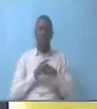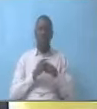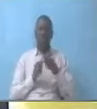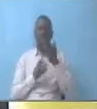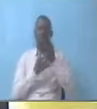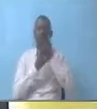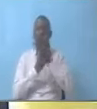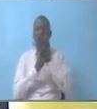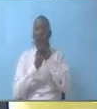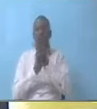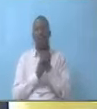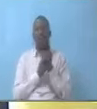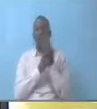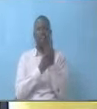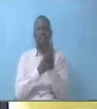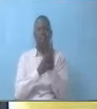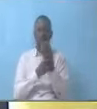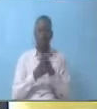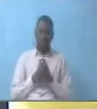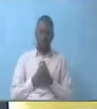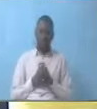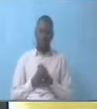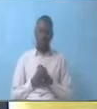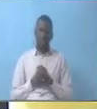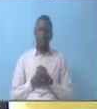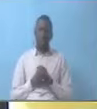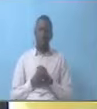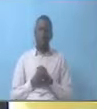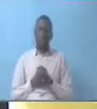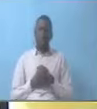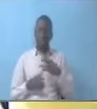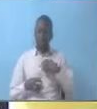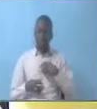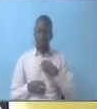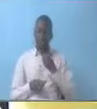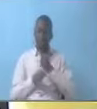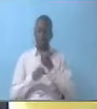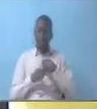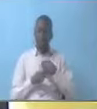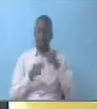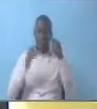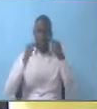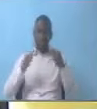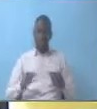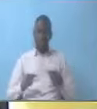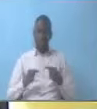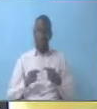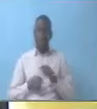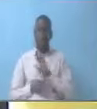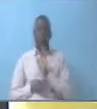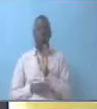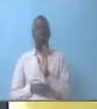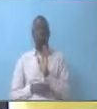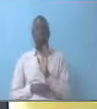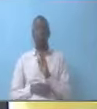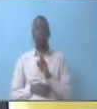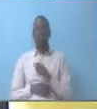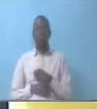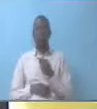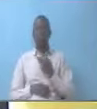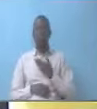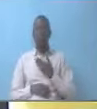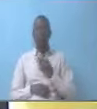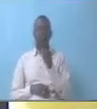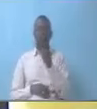statement? Not yet, Mr. Mbai. But please allow me, at this stage, I think I should make my statement. No, I just have two